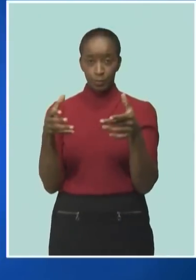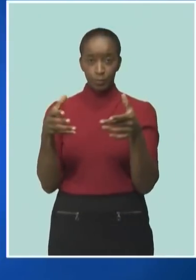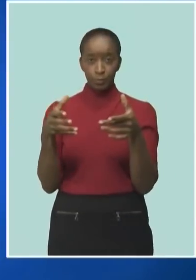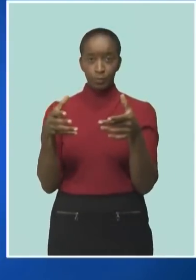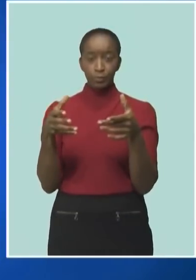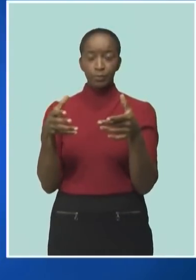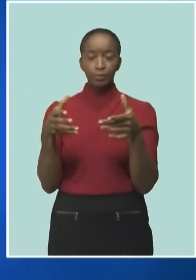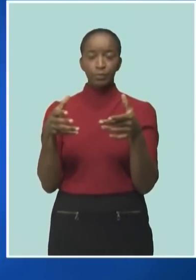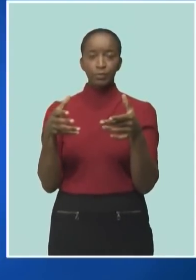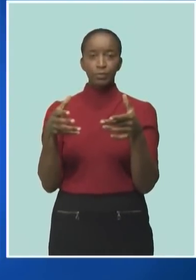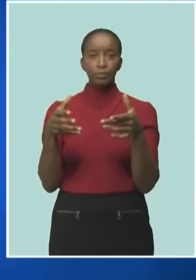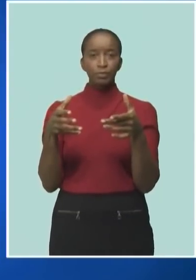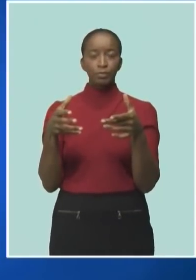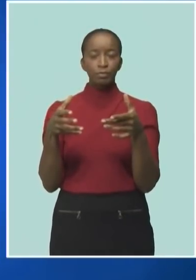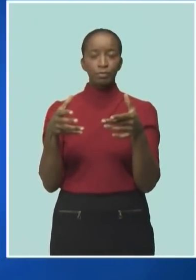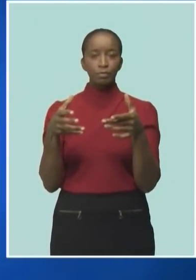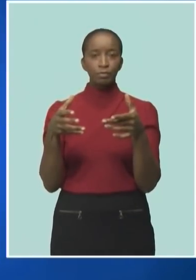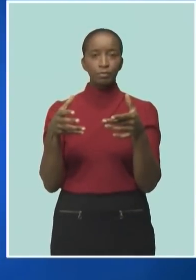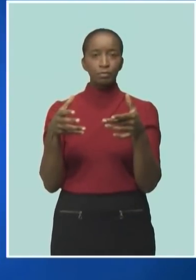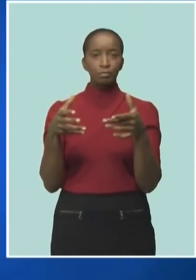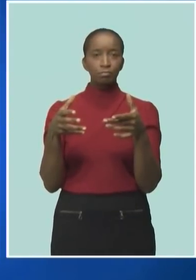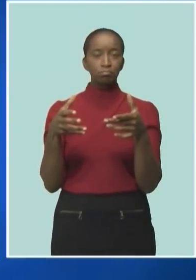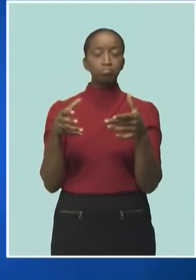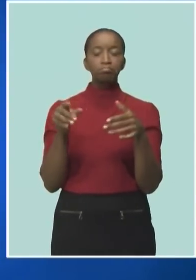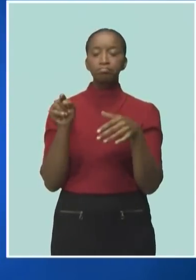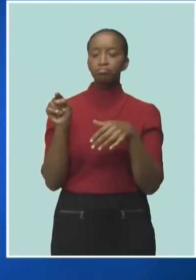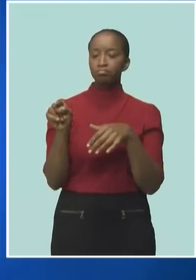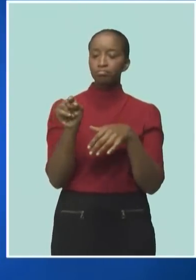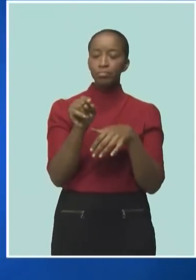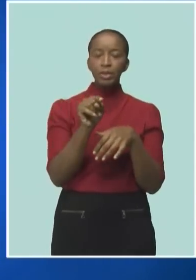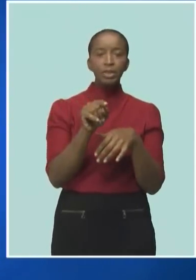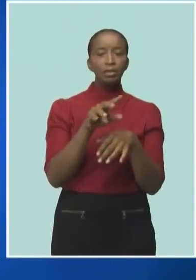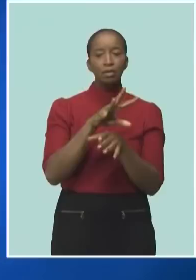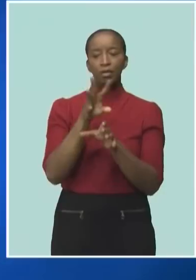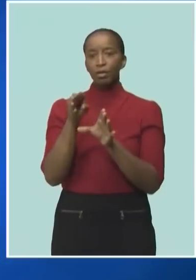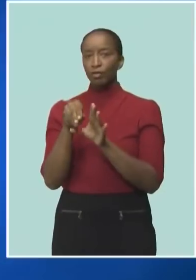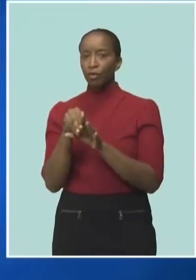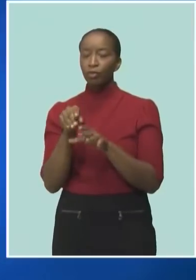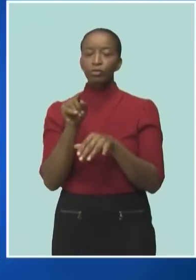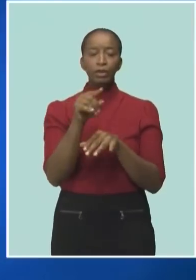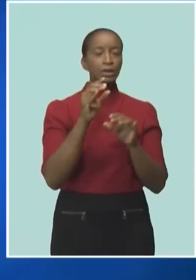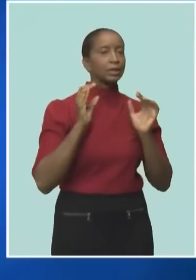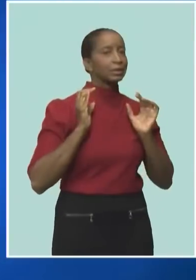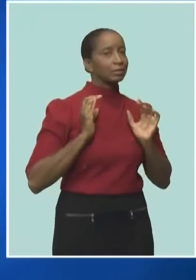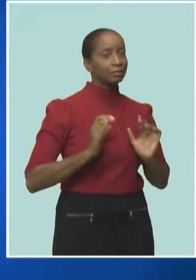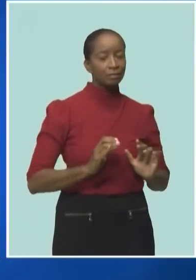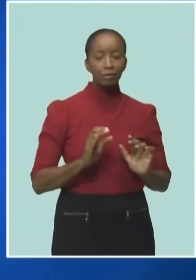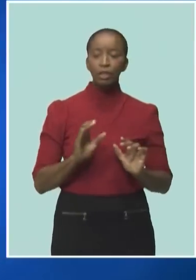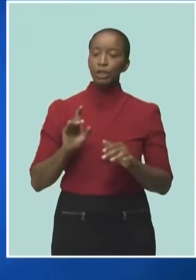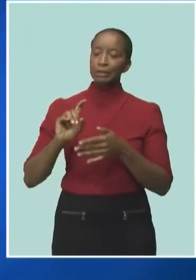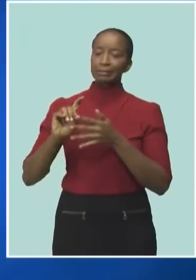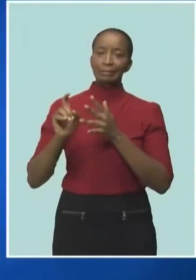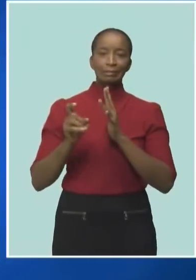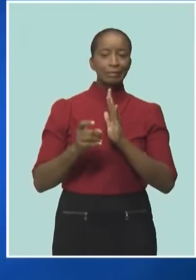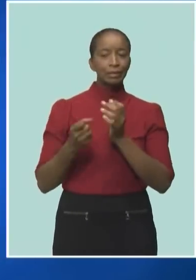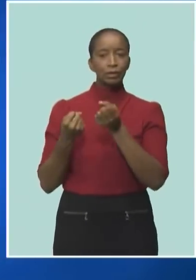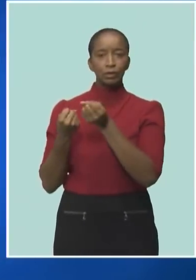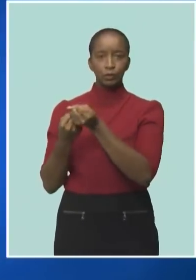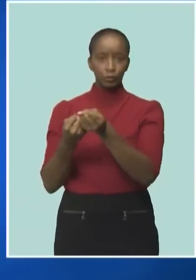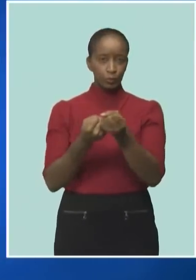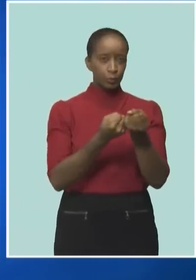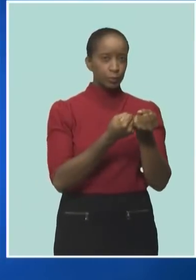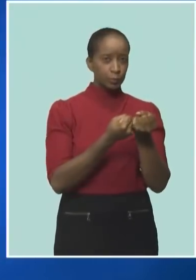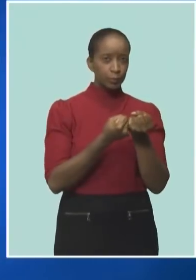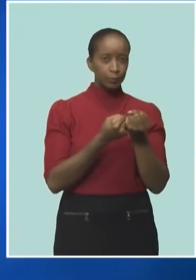fully prepared to meet the needs of its members, powered by Guardian Life Effective Solutions, as we promote the Live